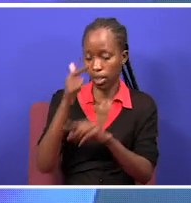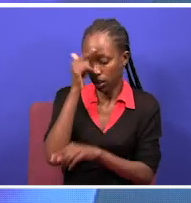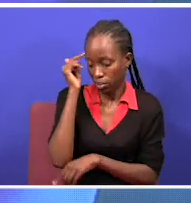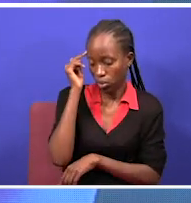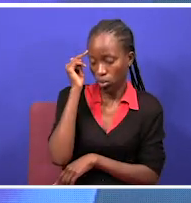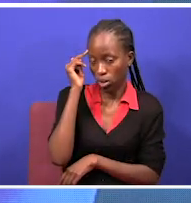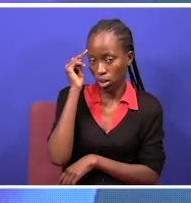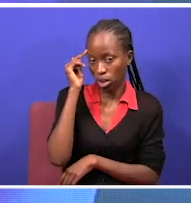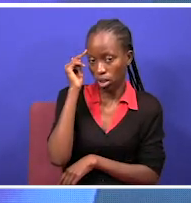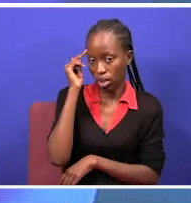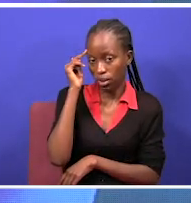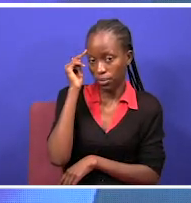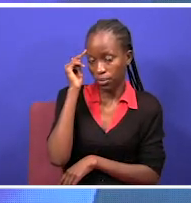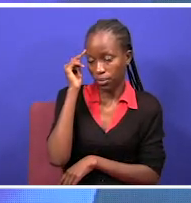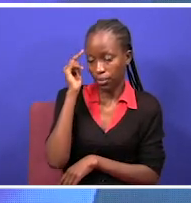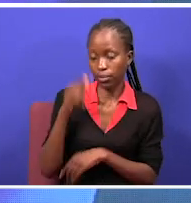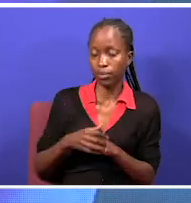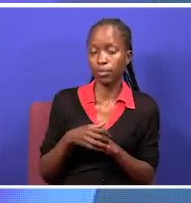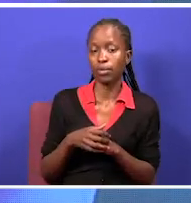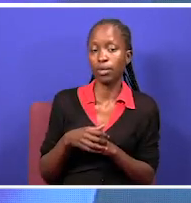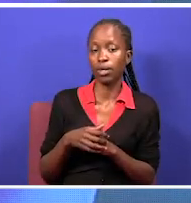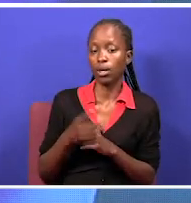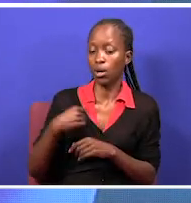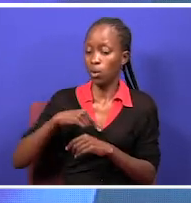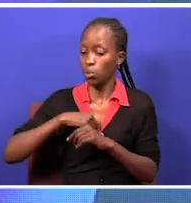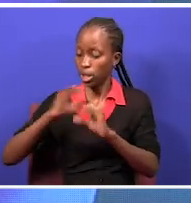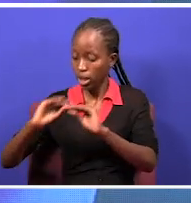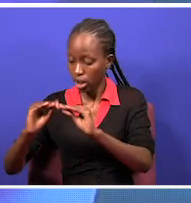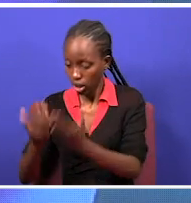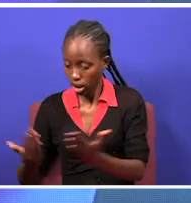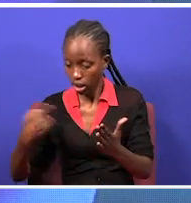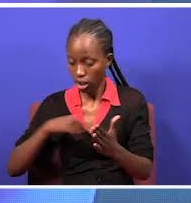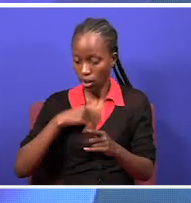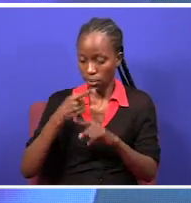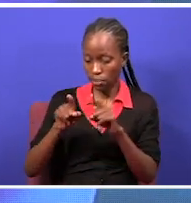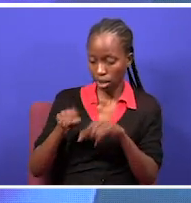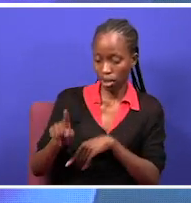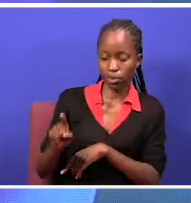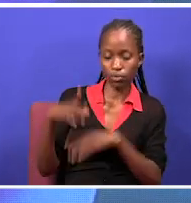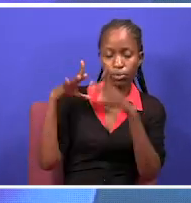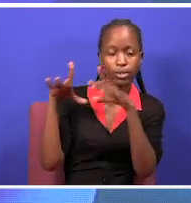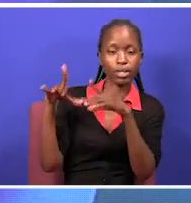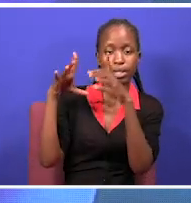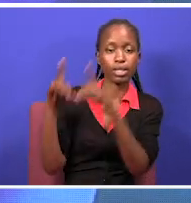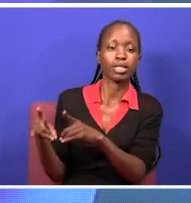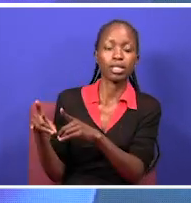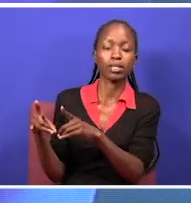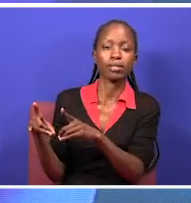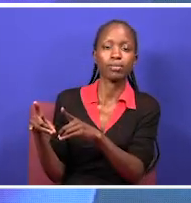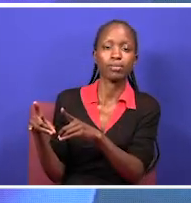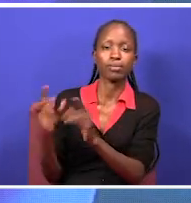be. Because we did our part, but somehow they